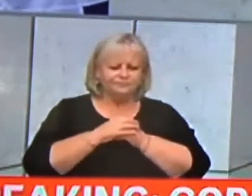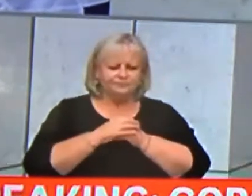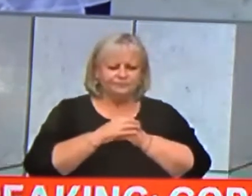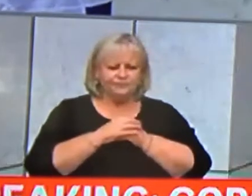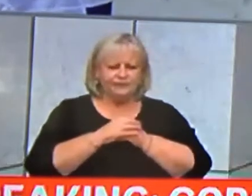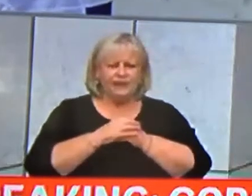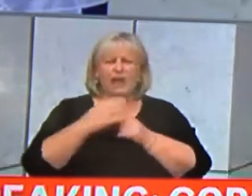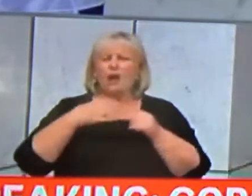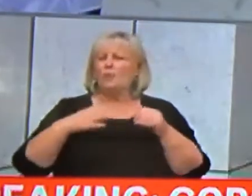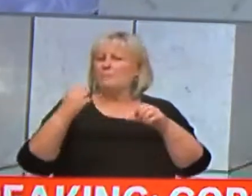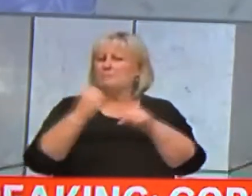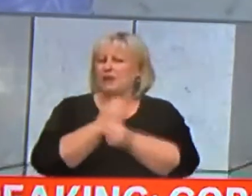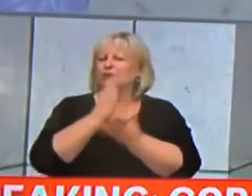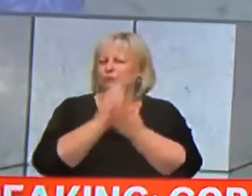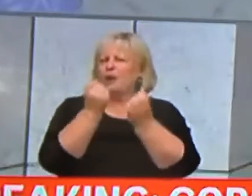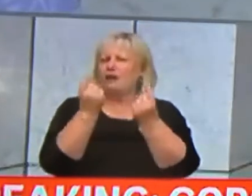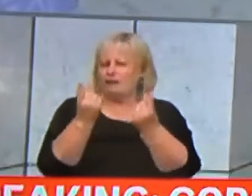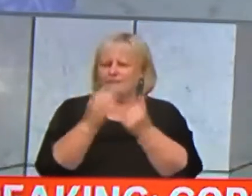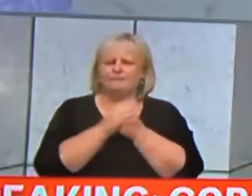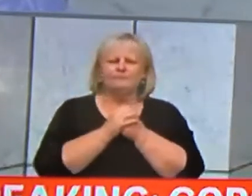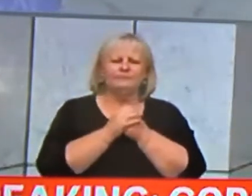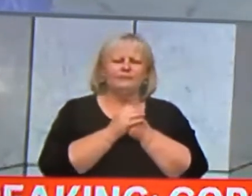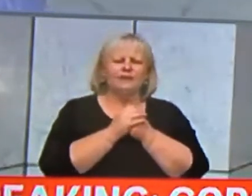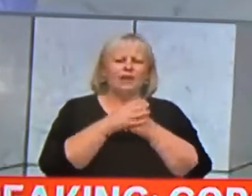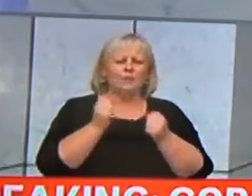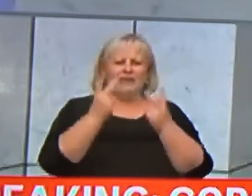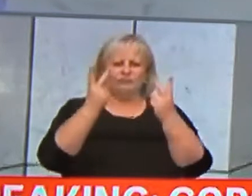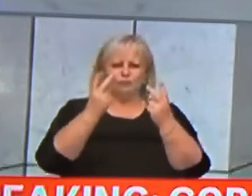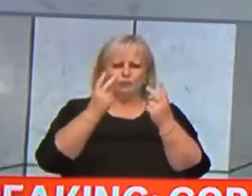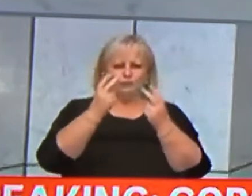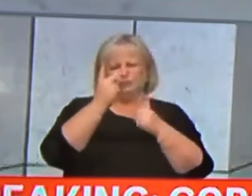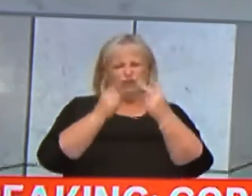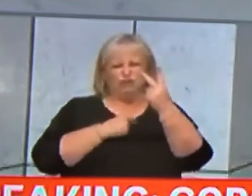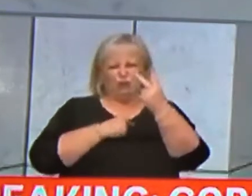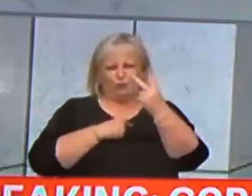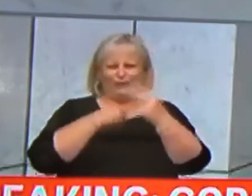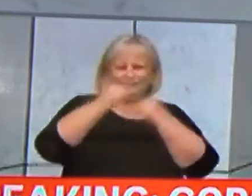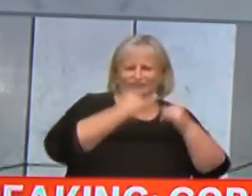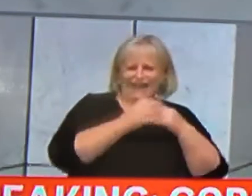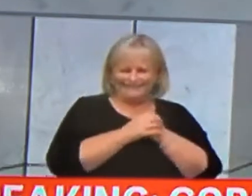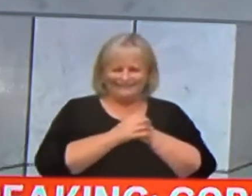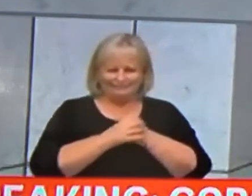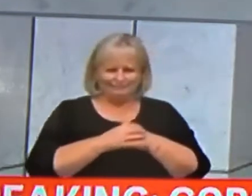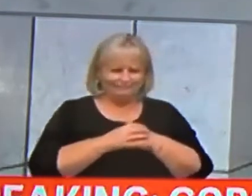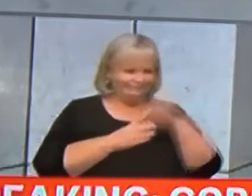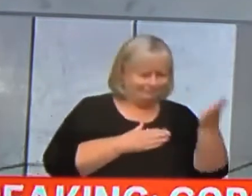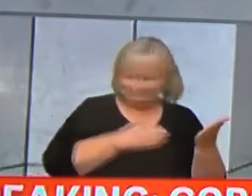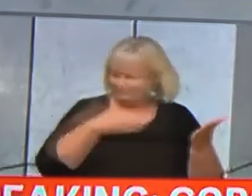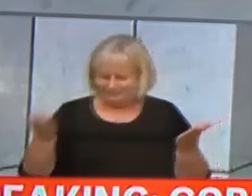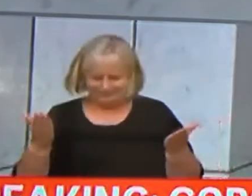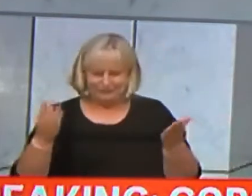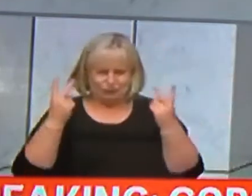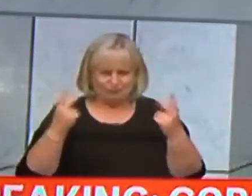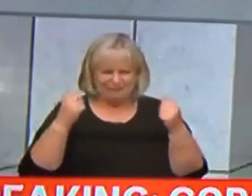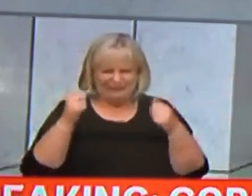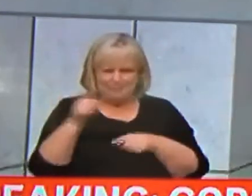I want to assure you that we're in two fights. We are battling this thing on two fronts, and